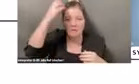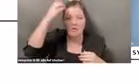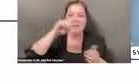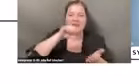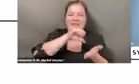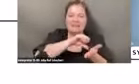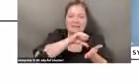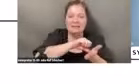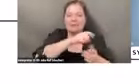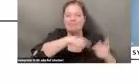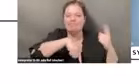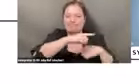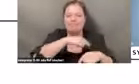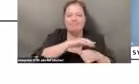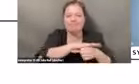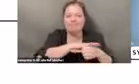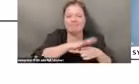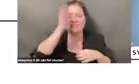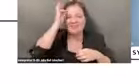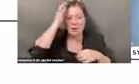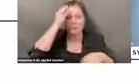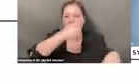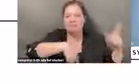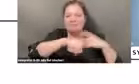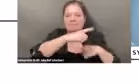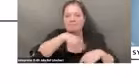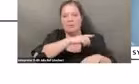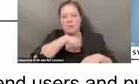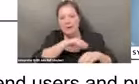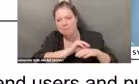the implementation of the Web Accessibility Directive.